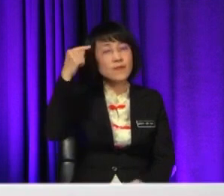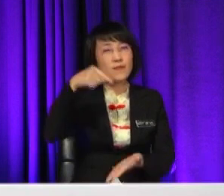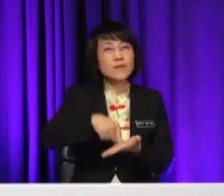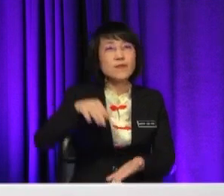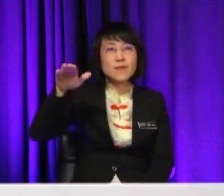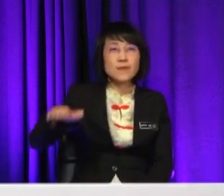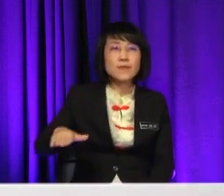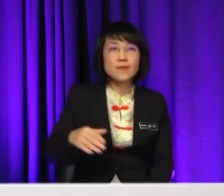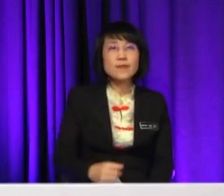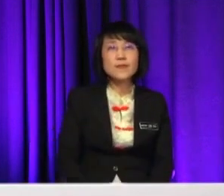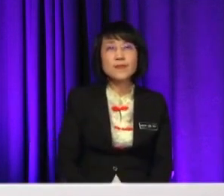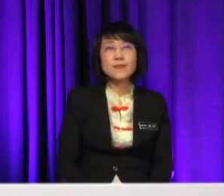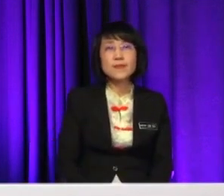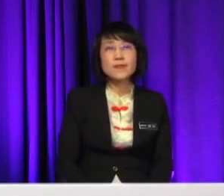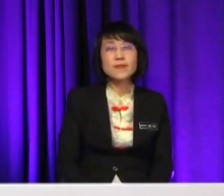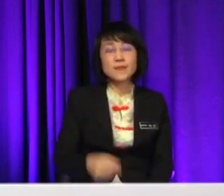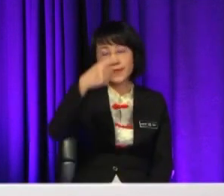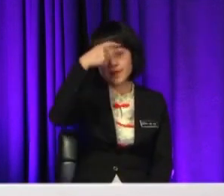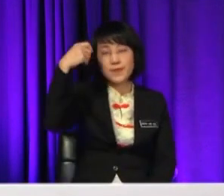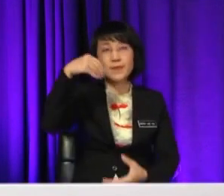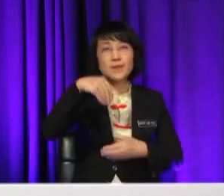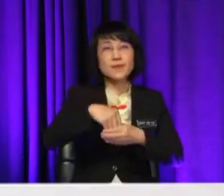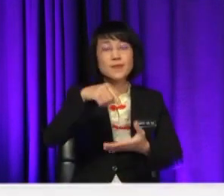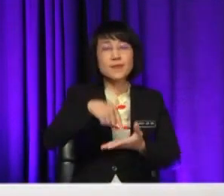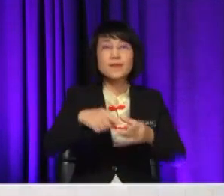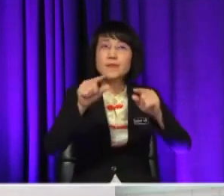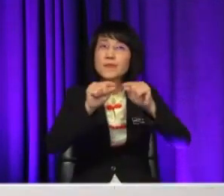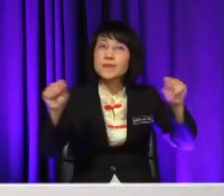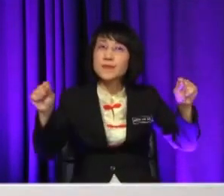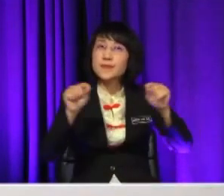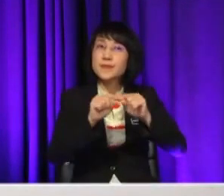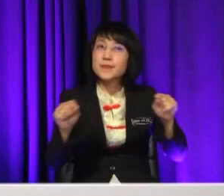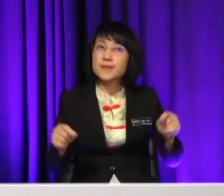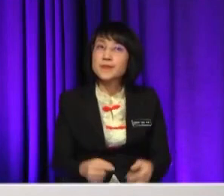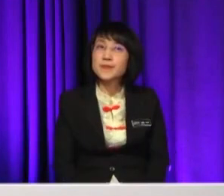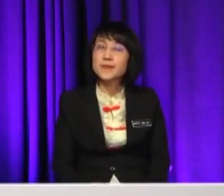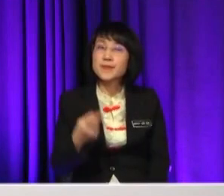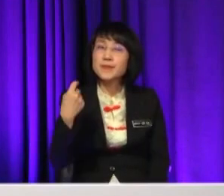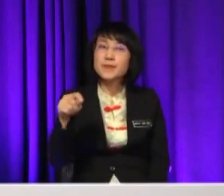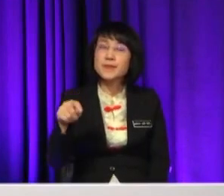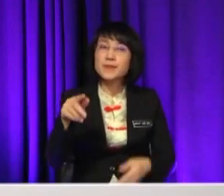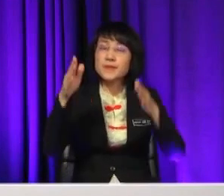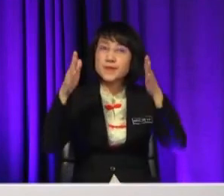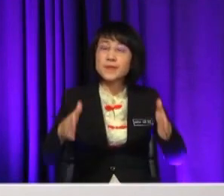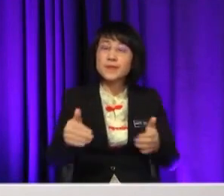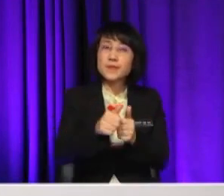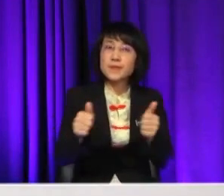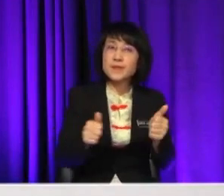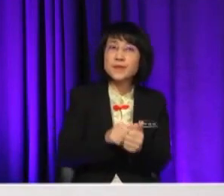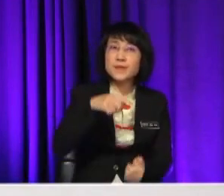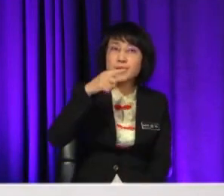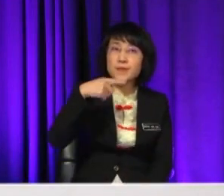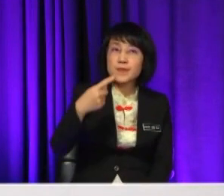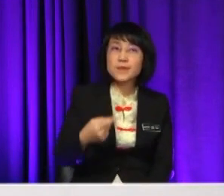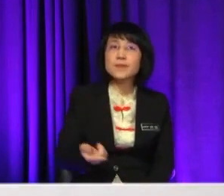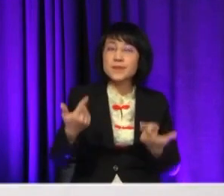Because in this line, I think the person behind it is saying like he is allowed